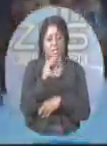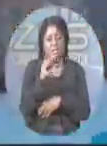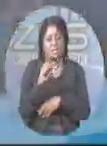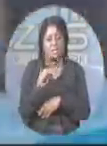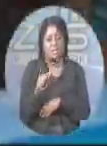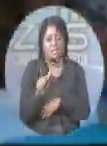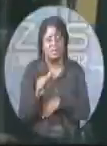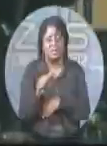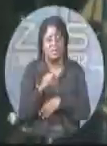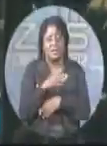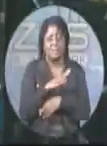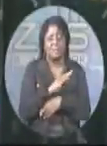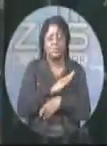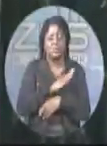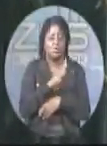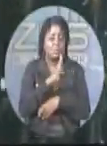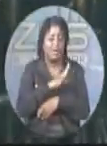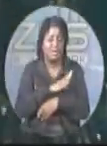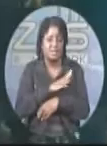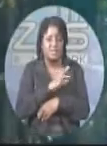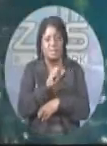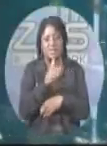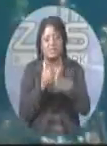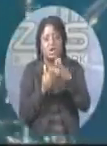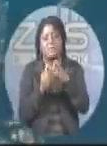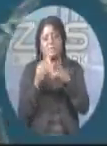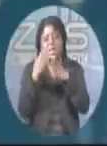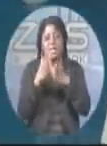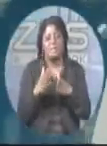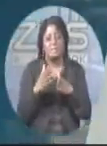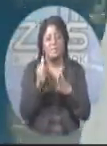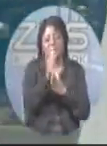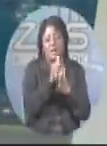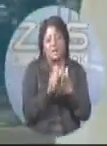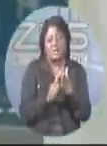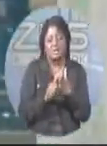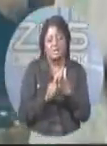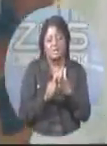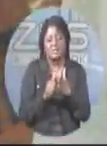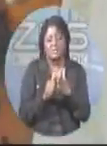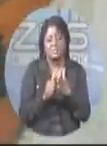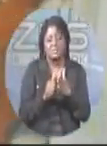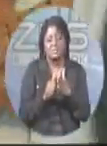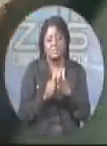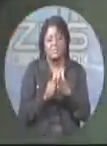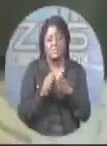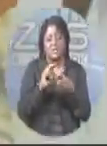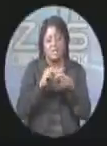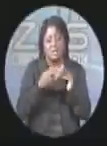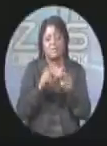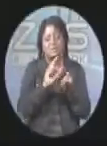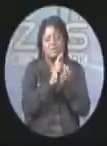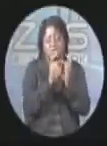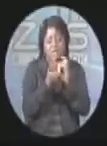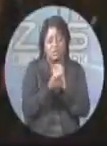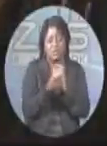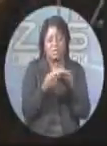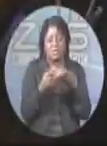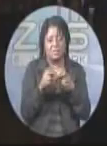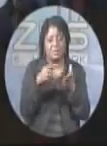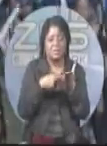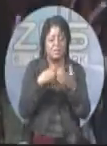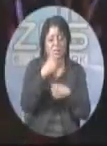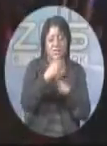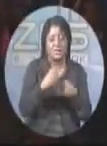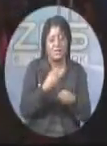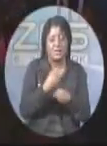featured, along with a host of top Bahamian artists who will perform. Dames said a number of changes have been made this year due to